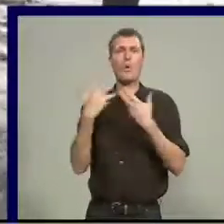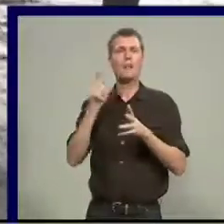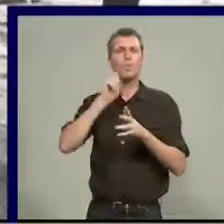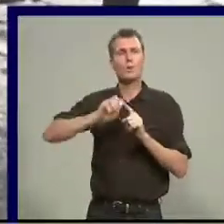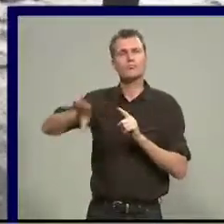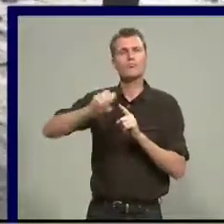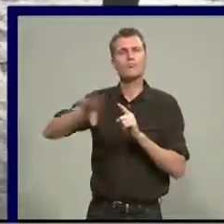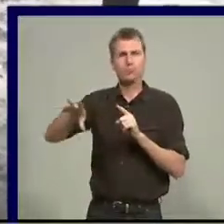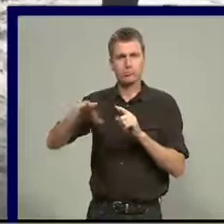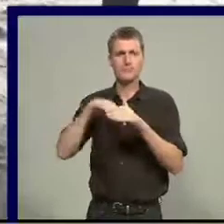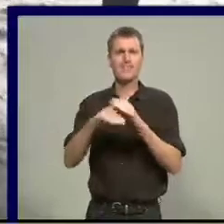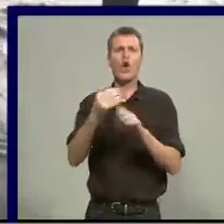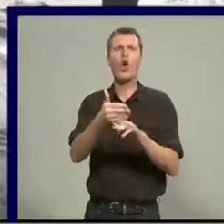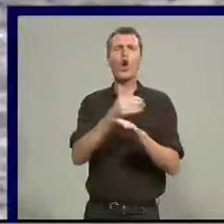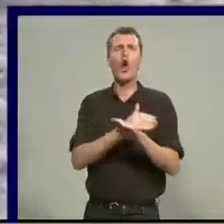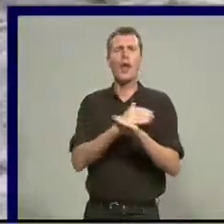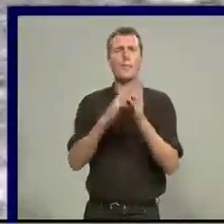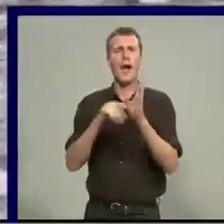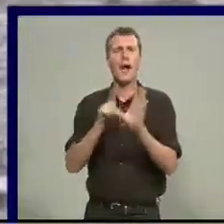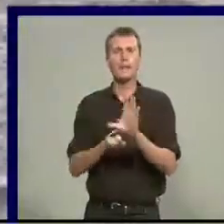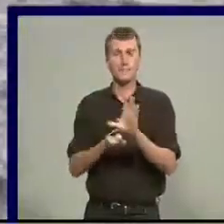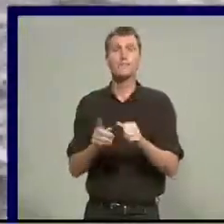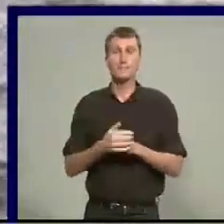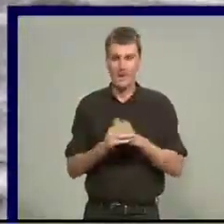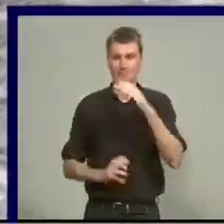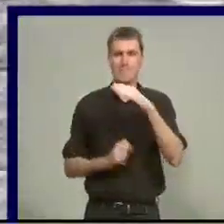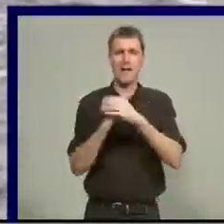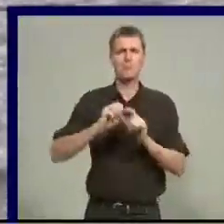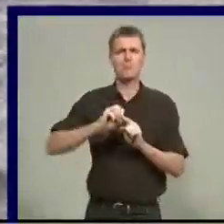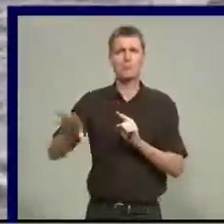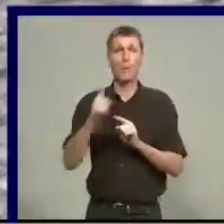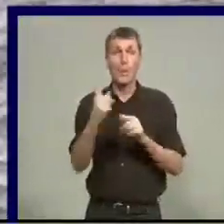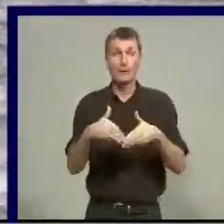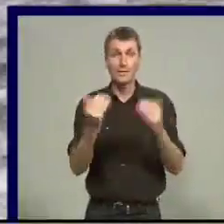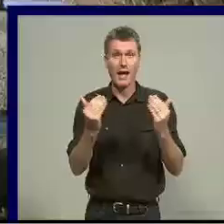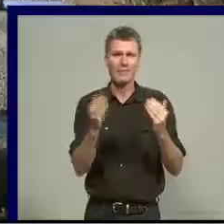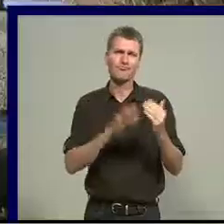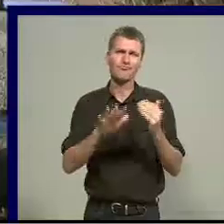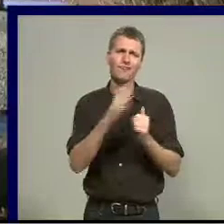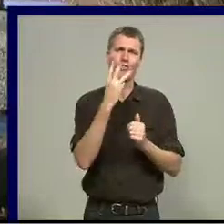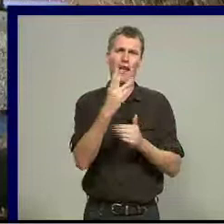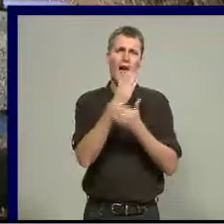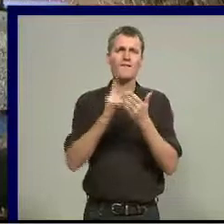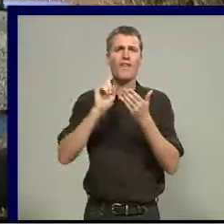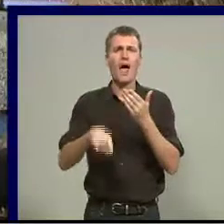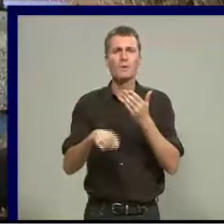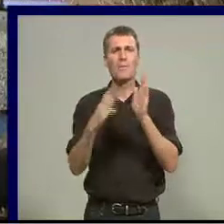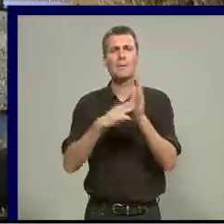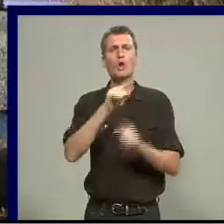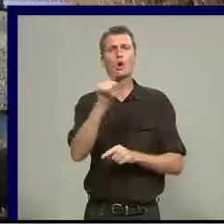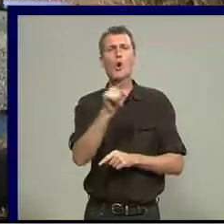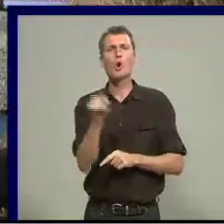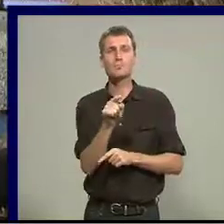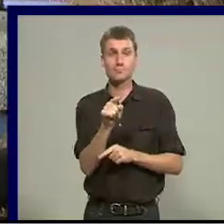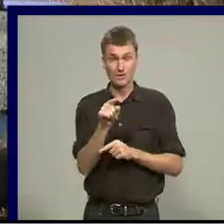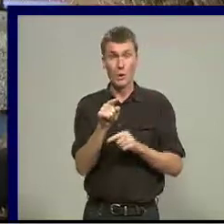May. The maximum amount the company plans to dump on one day is about 3,500 cubic metres. That's the equivalent